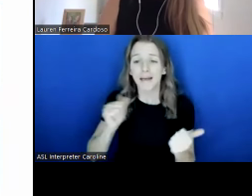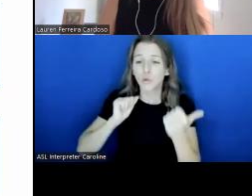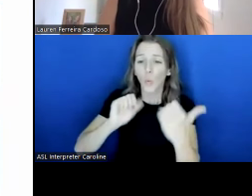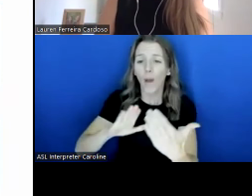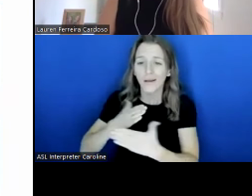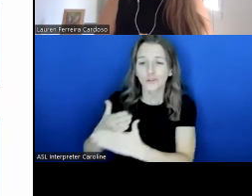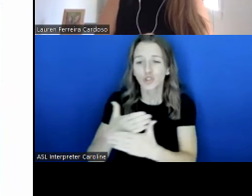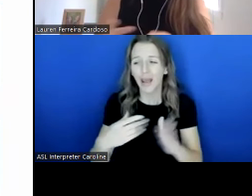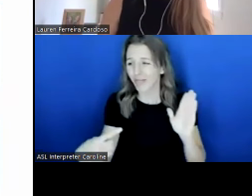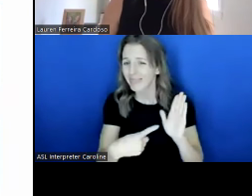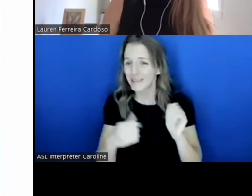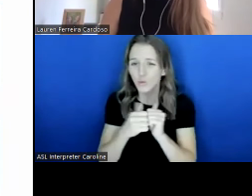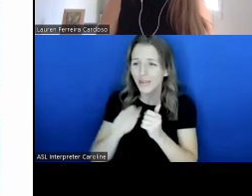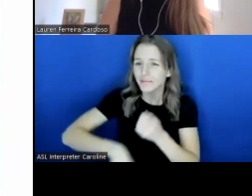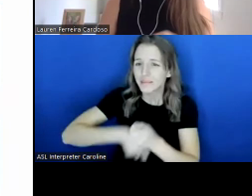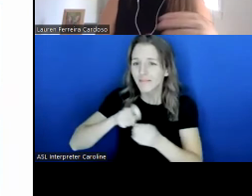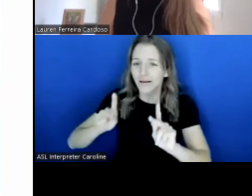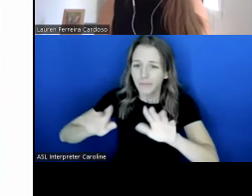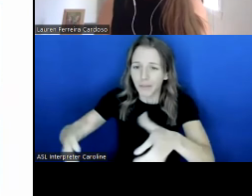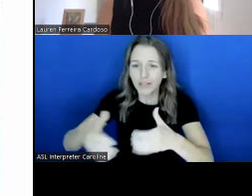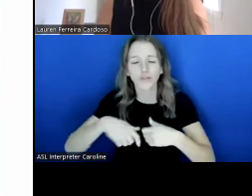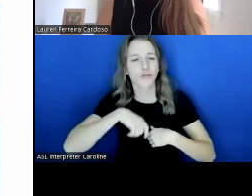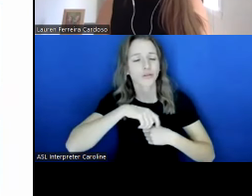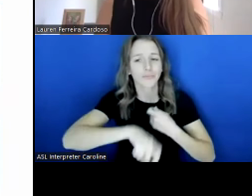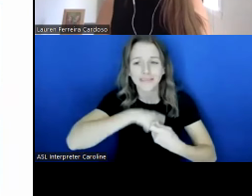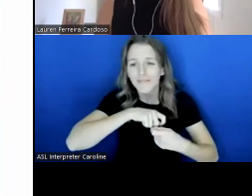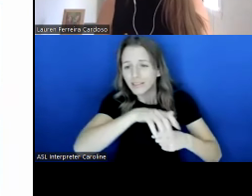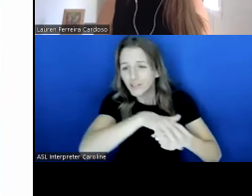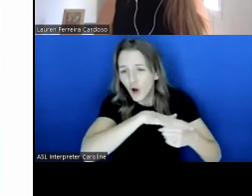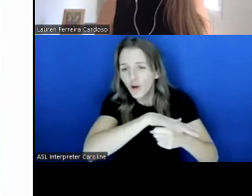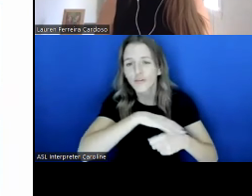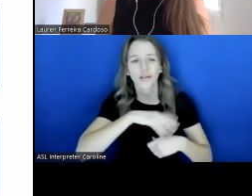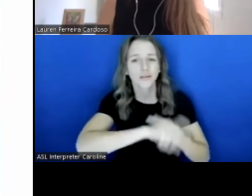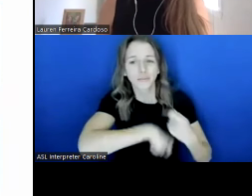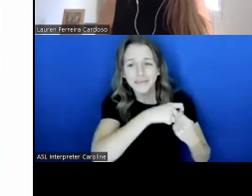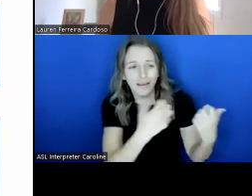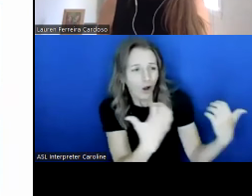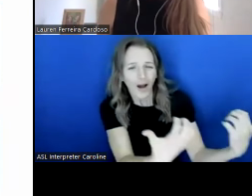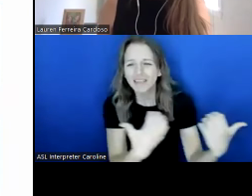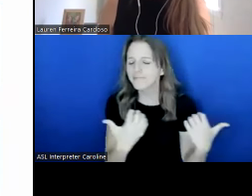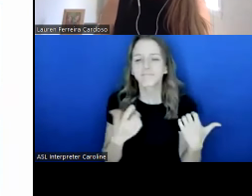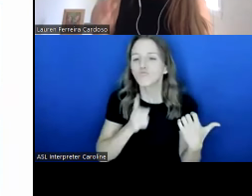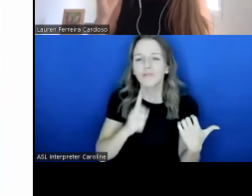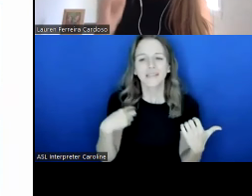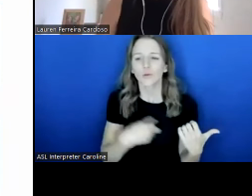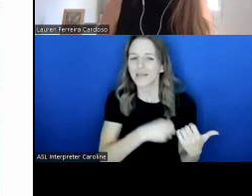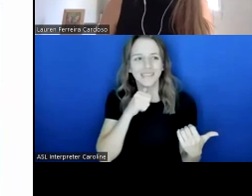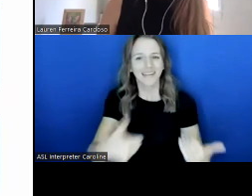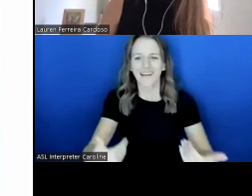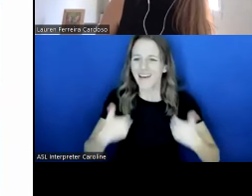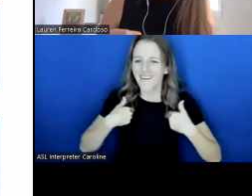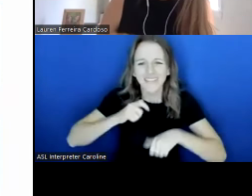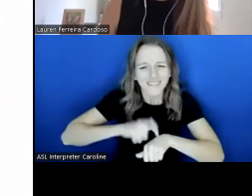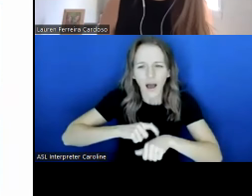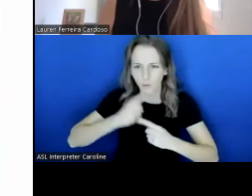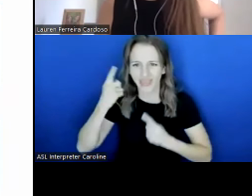or certain geographies or to certain audiences, there almost really wasn't the time to even think through it